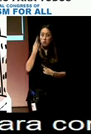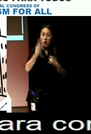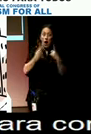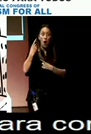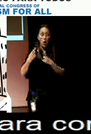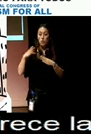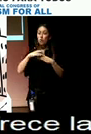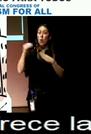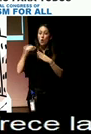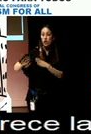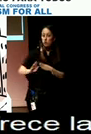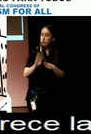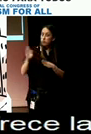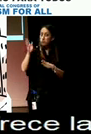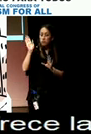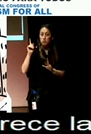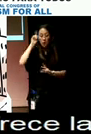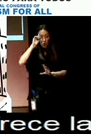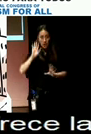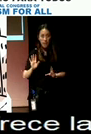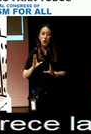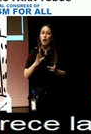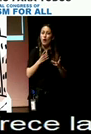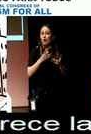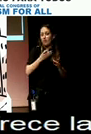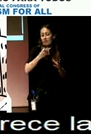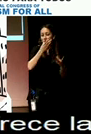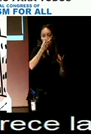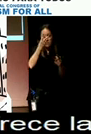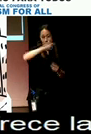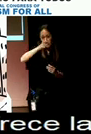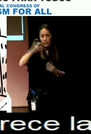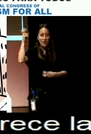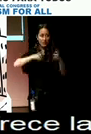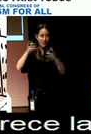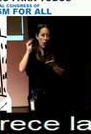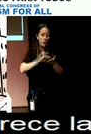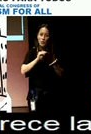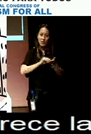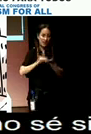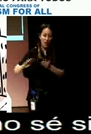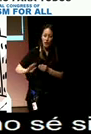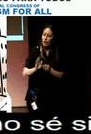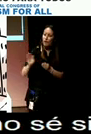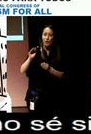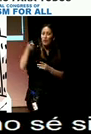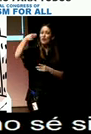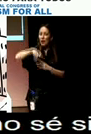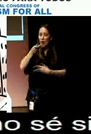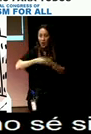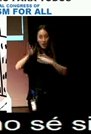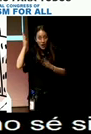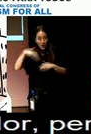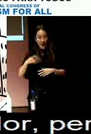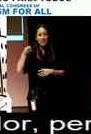I don't know if anybody used the lift yesterday, but most of the people use the ramp because it is more